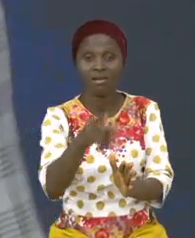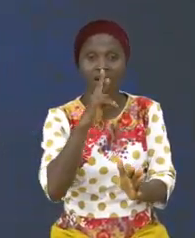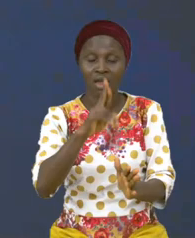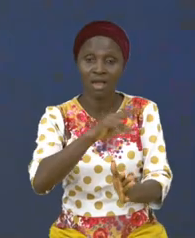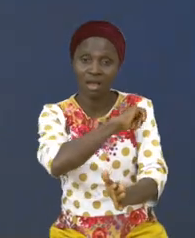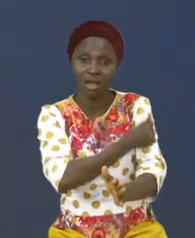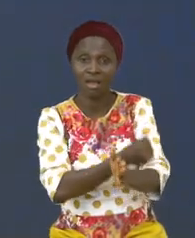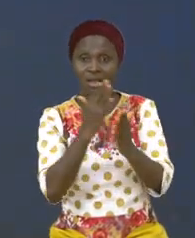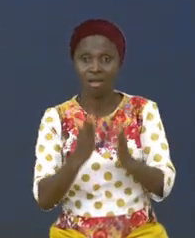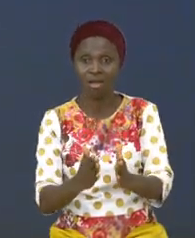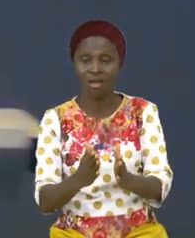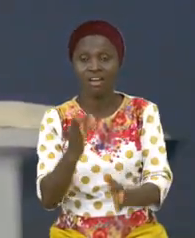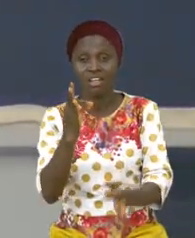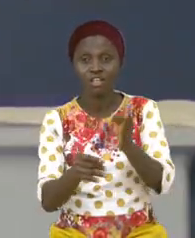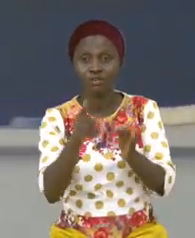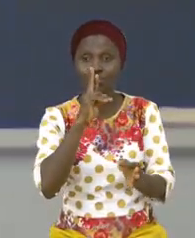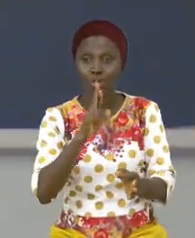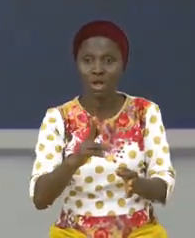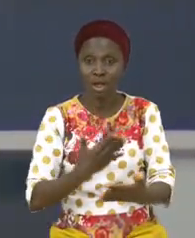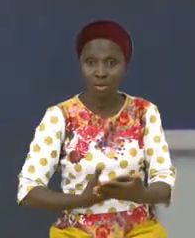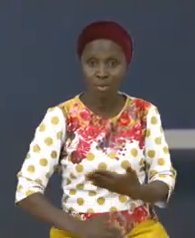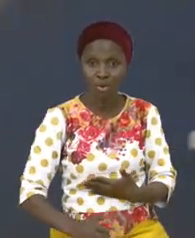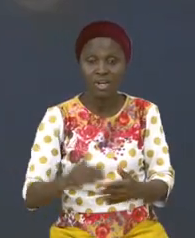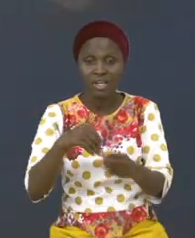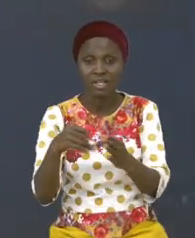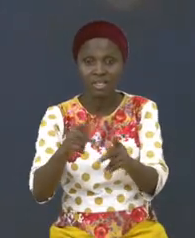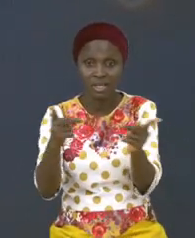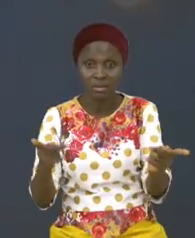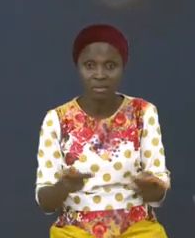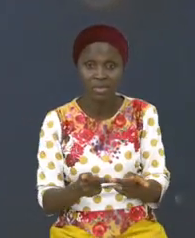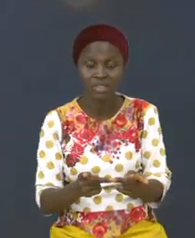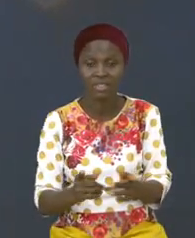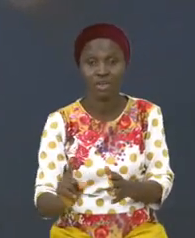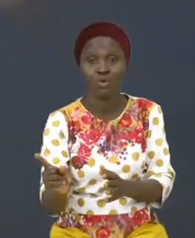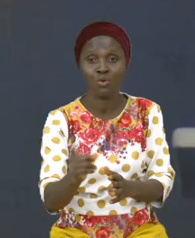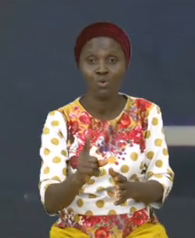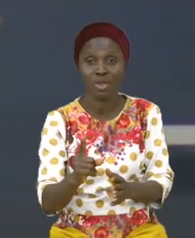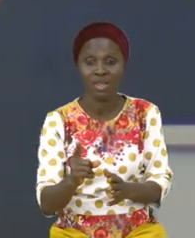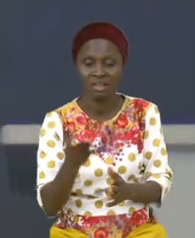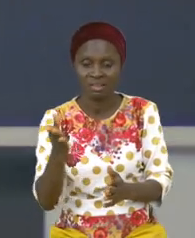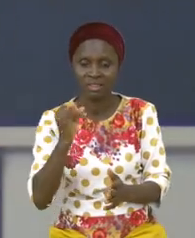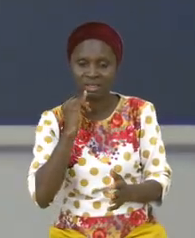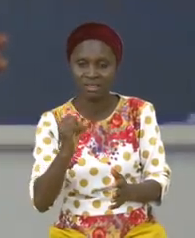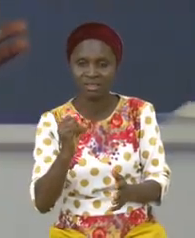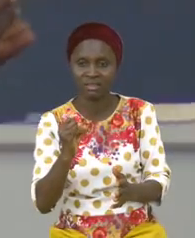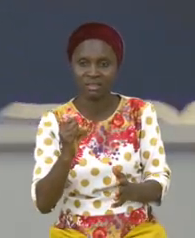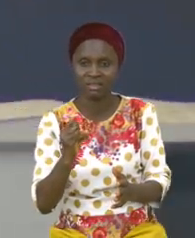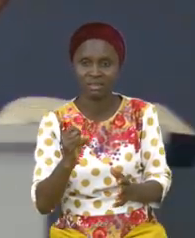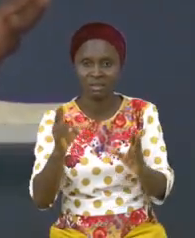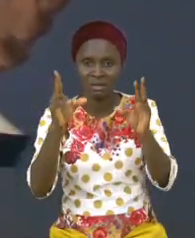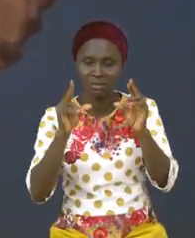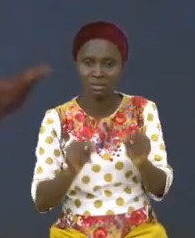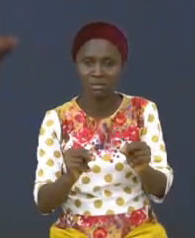If you have been born in a place where there is no